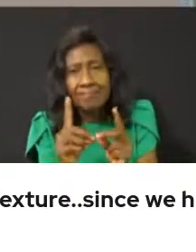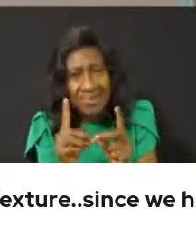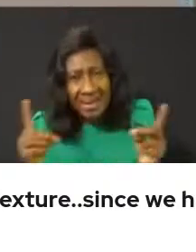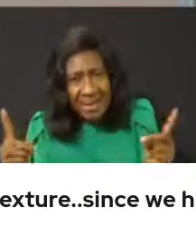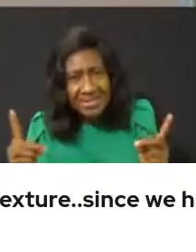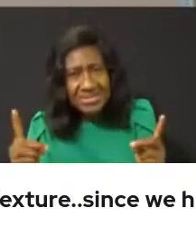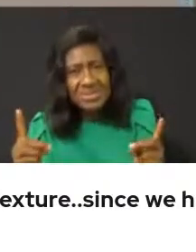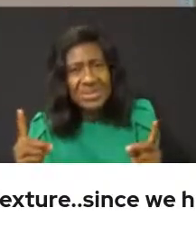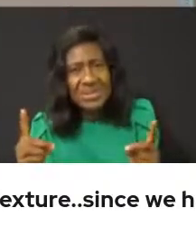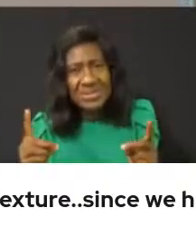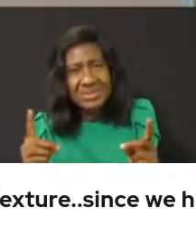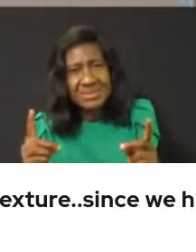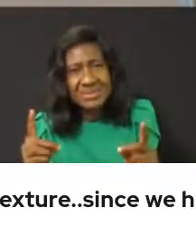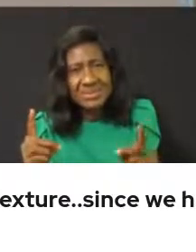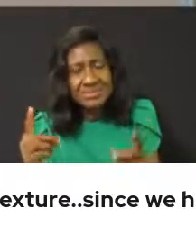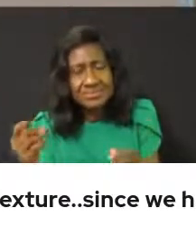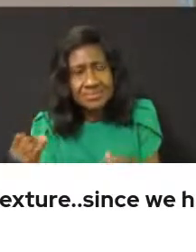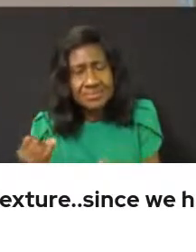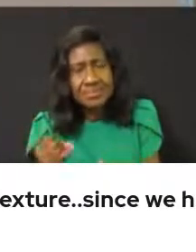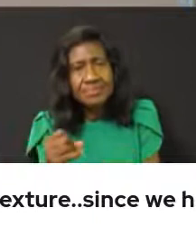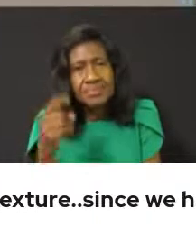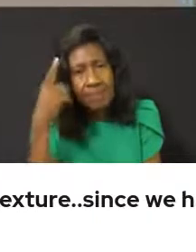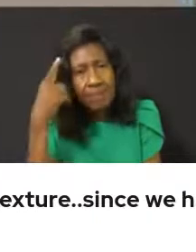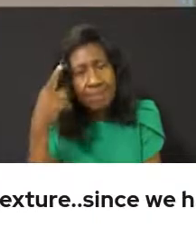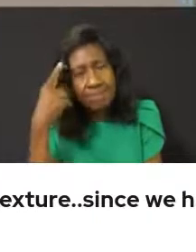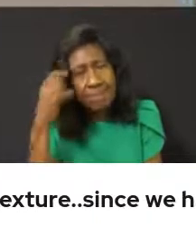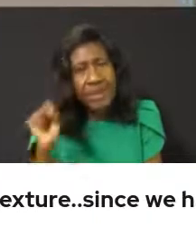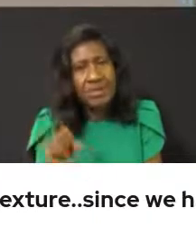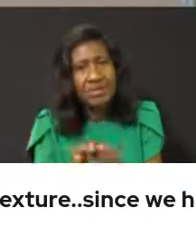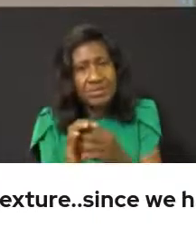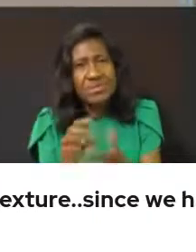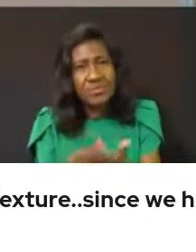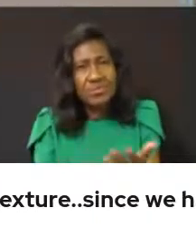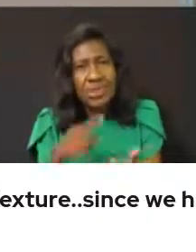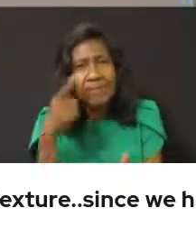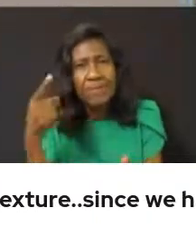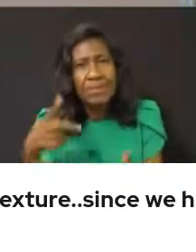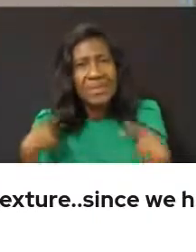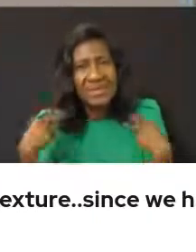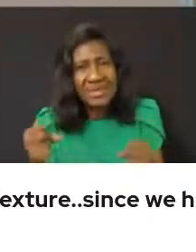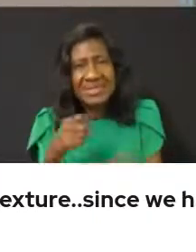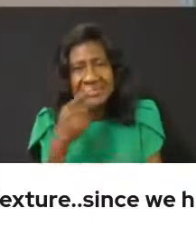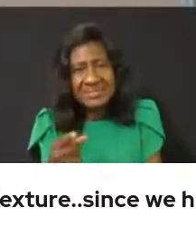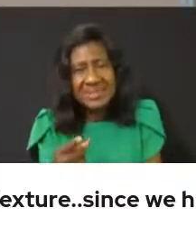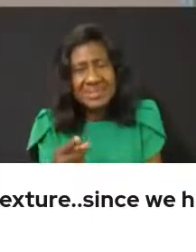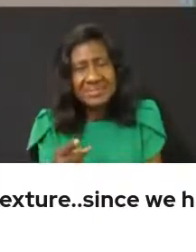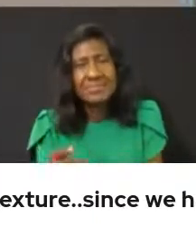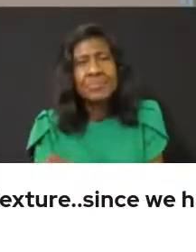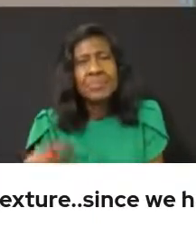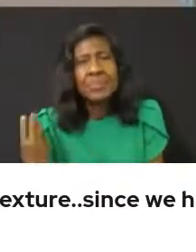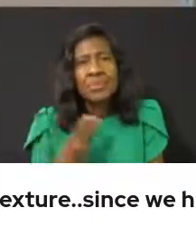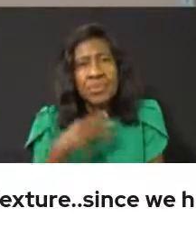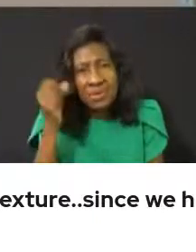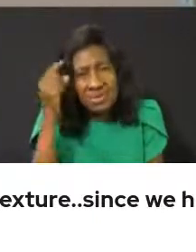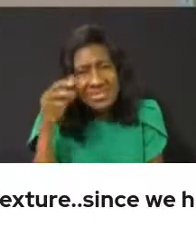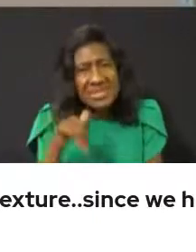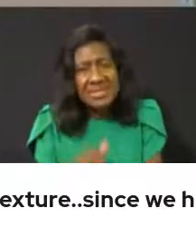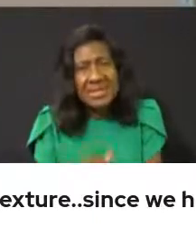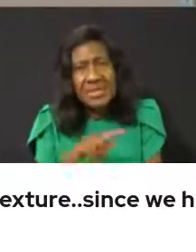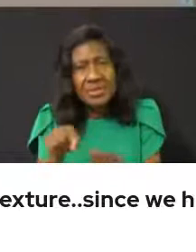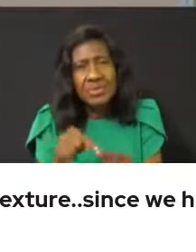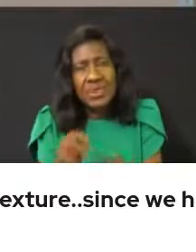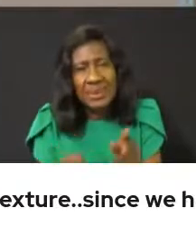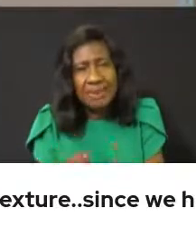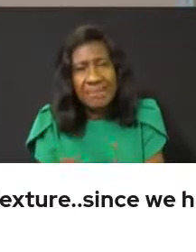as possible from this COVID disease. However, we're also understanding that while persons are in isolation